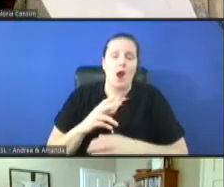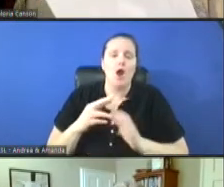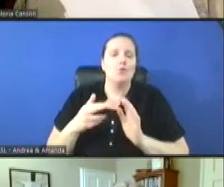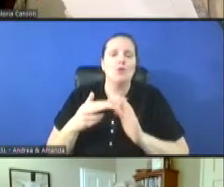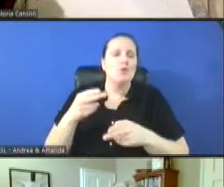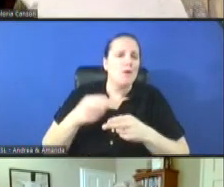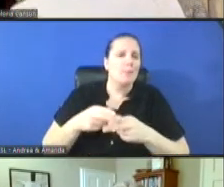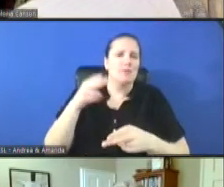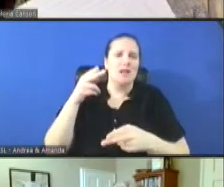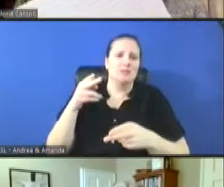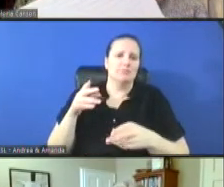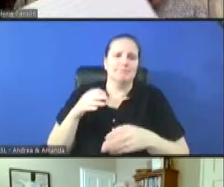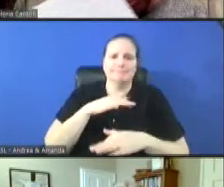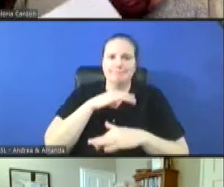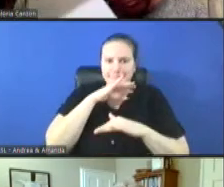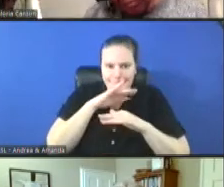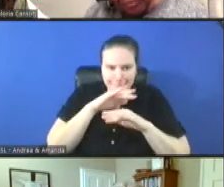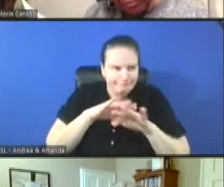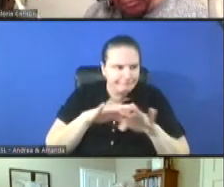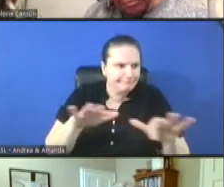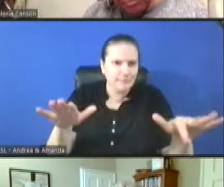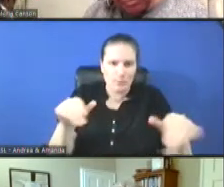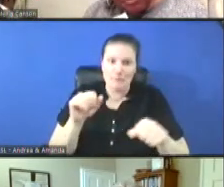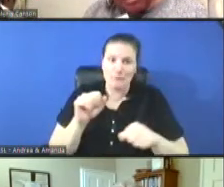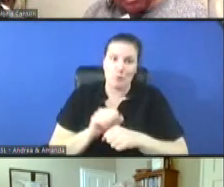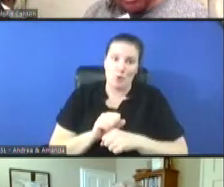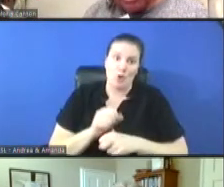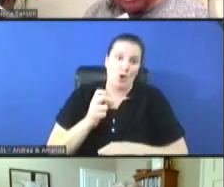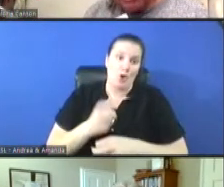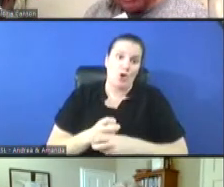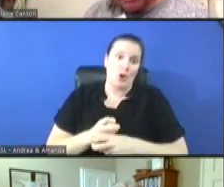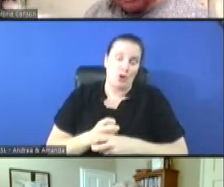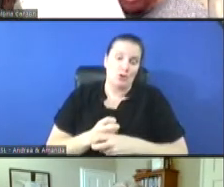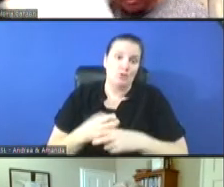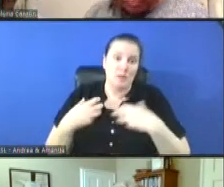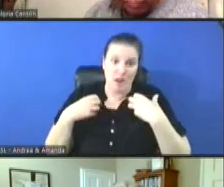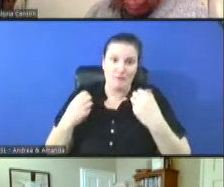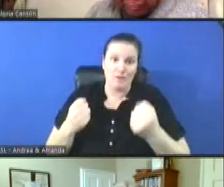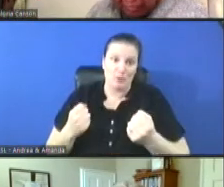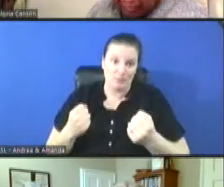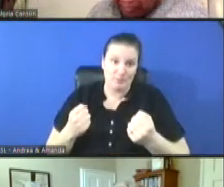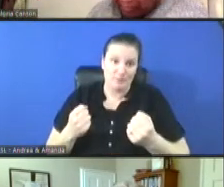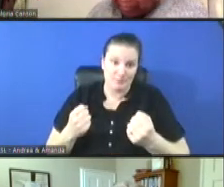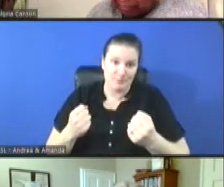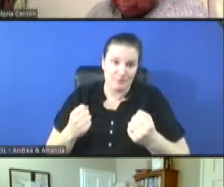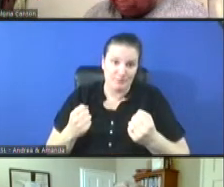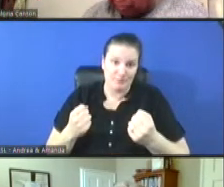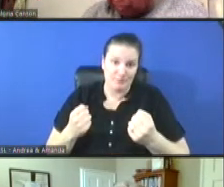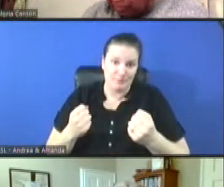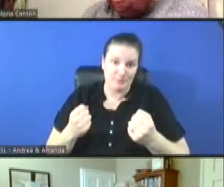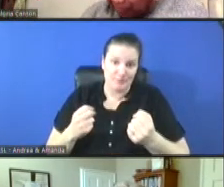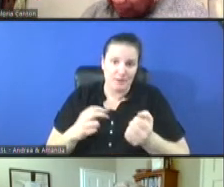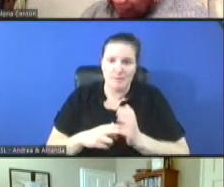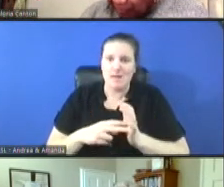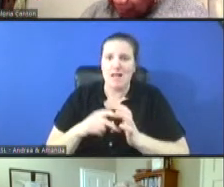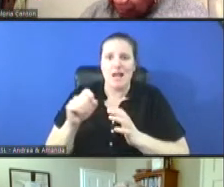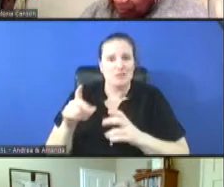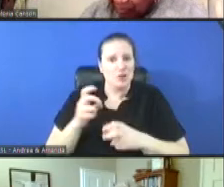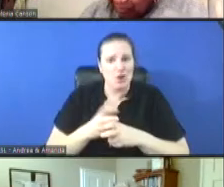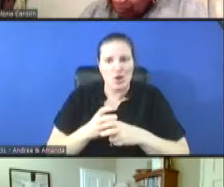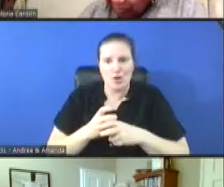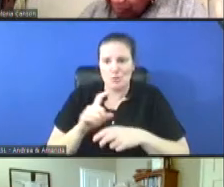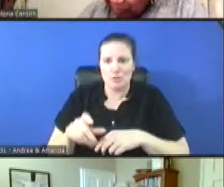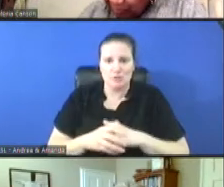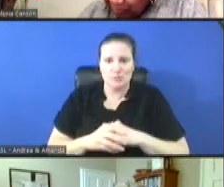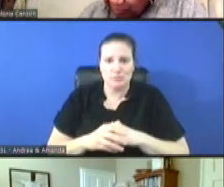reputations have been tainted, and we really have to work hard to recover. And that means asking the hard questions. And